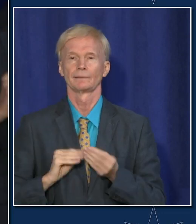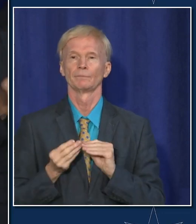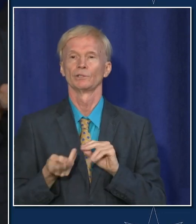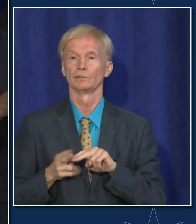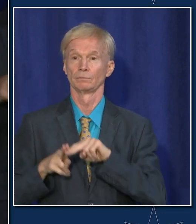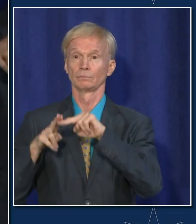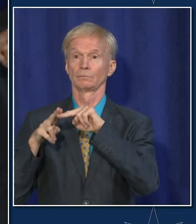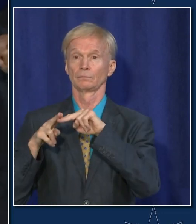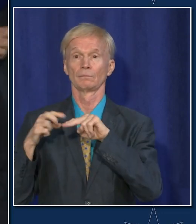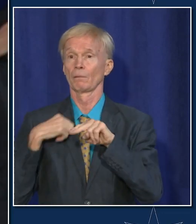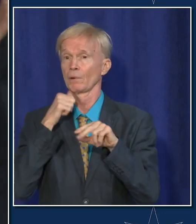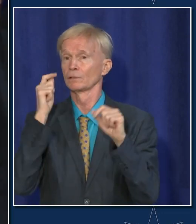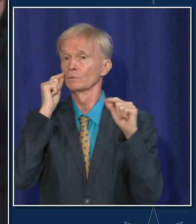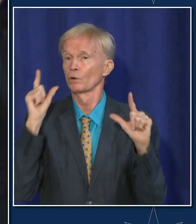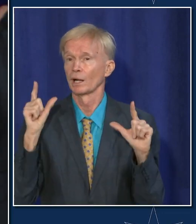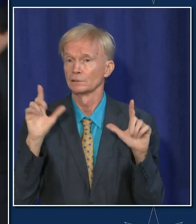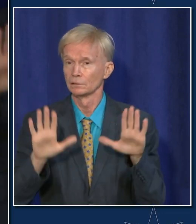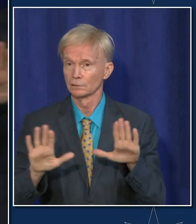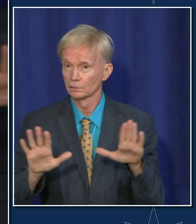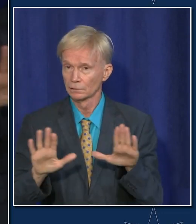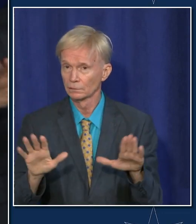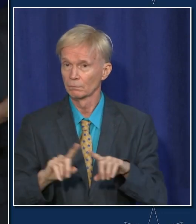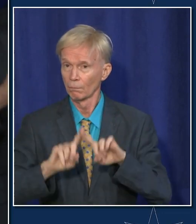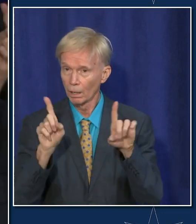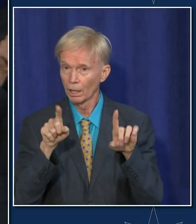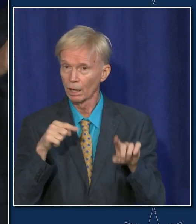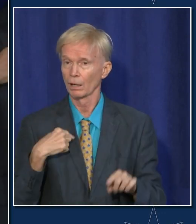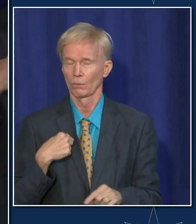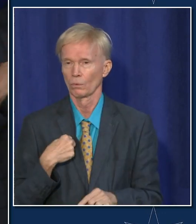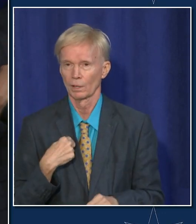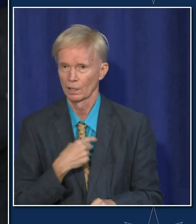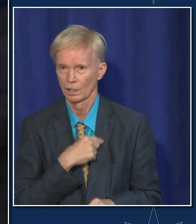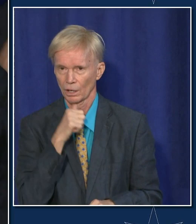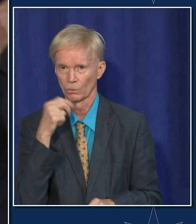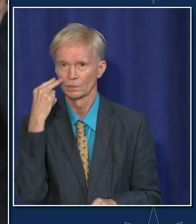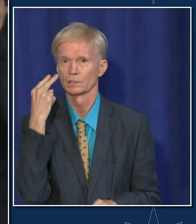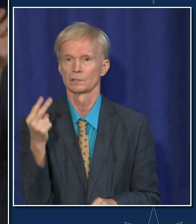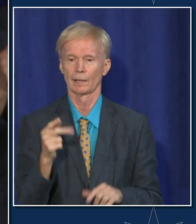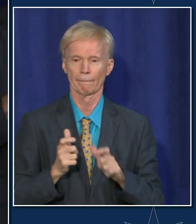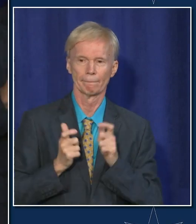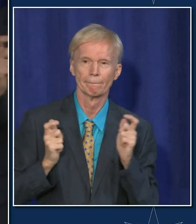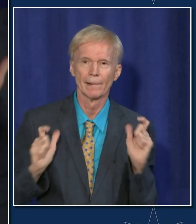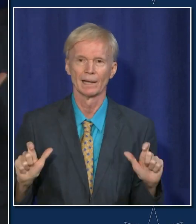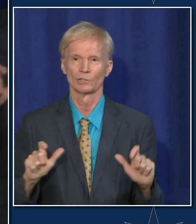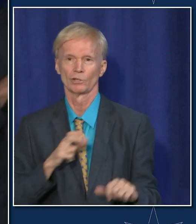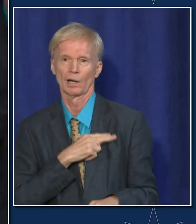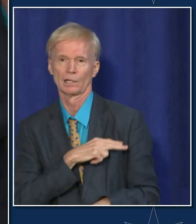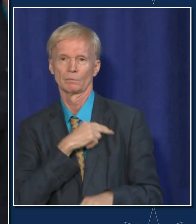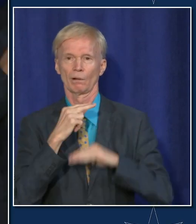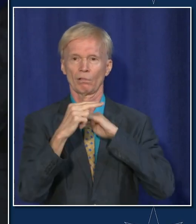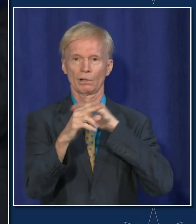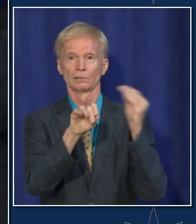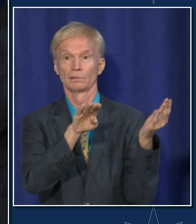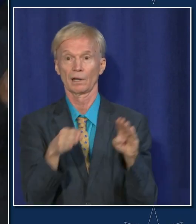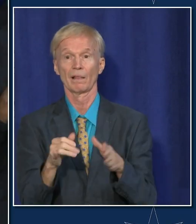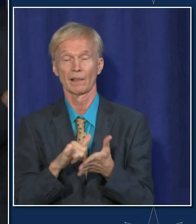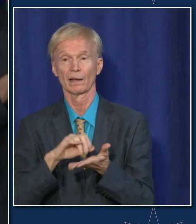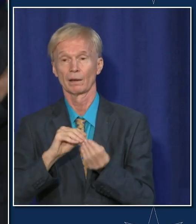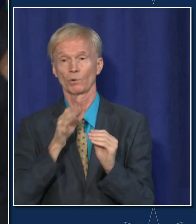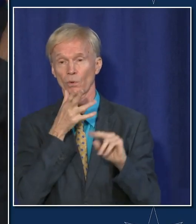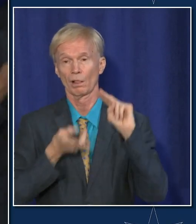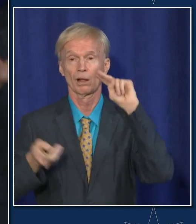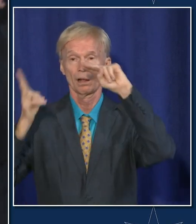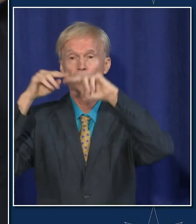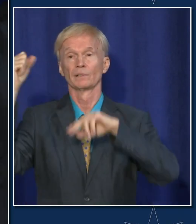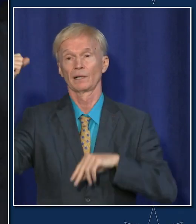now. Doesn't surprise me at all. But you saw that we're not seeing the major increases in the hospitalizations and the deaths. Those are going to go up too.